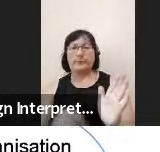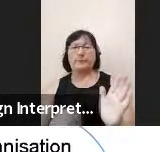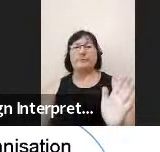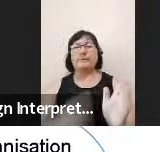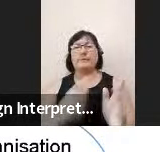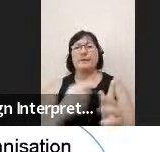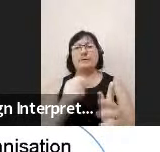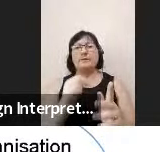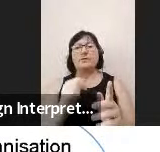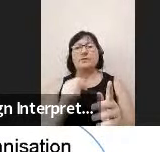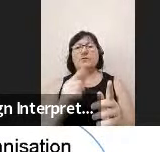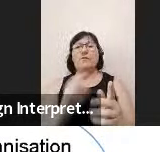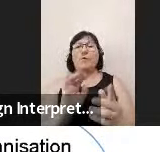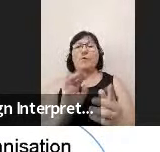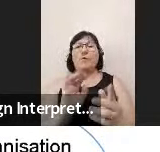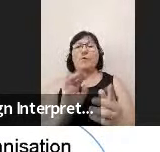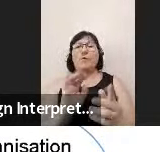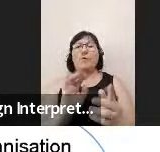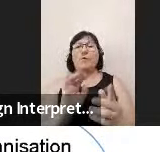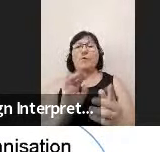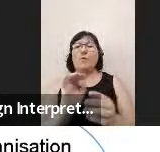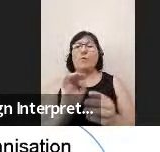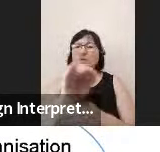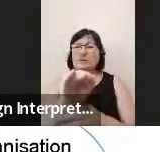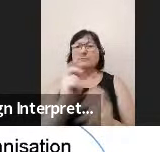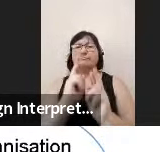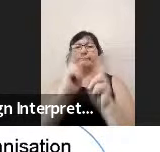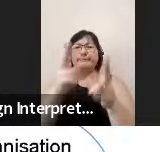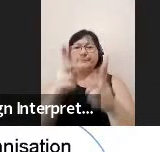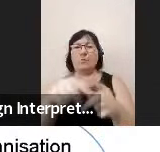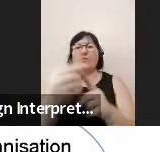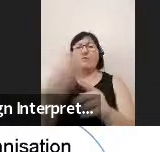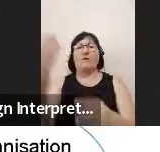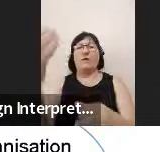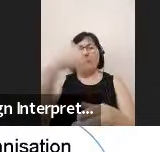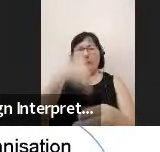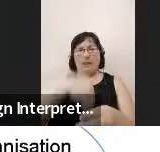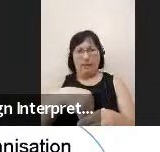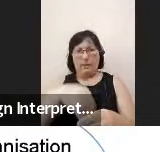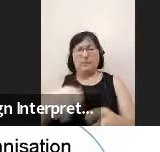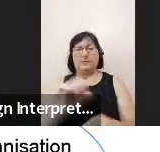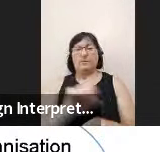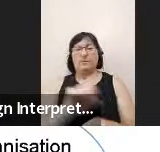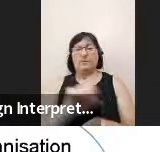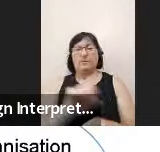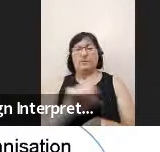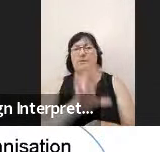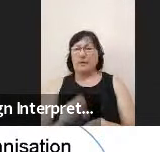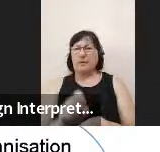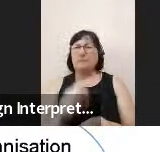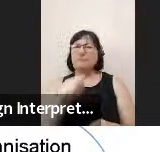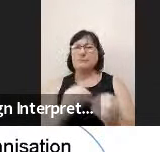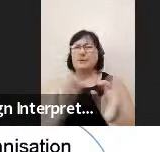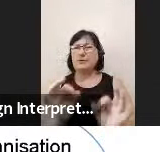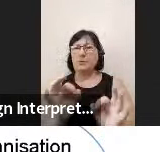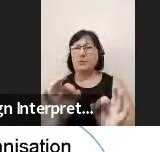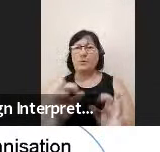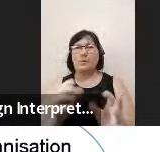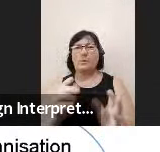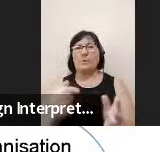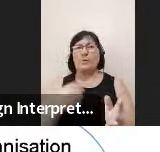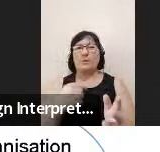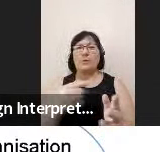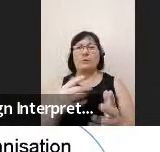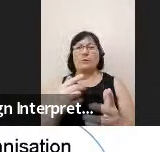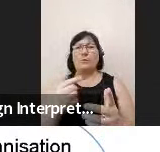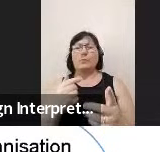only. And this was a decision that was taken to ensure that we do not do a big bang approach. So the approach